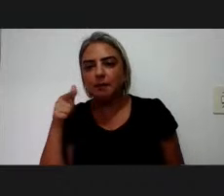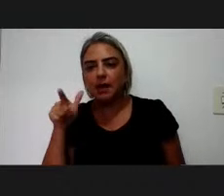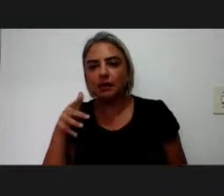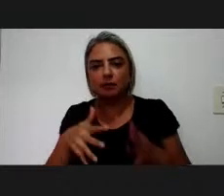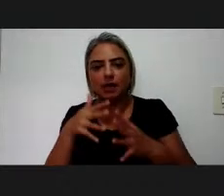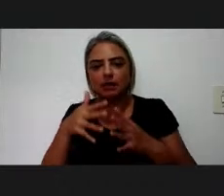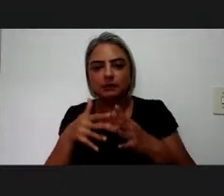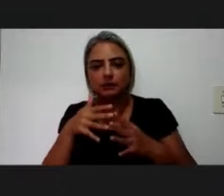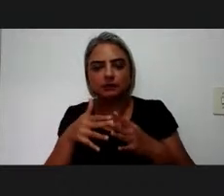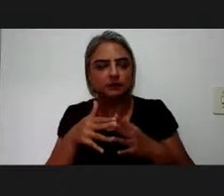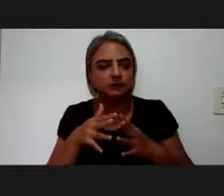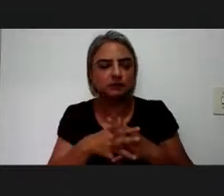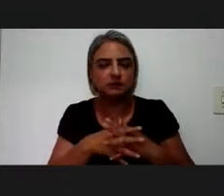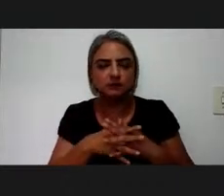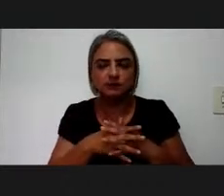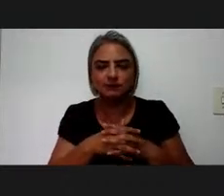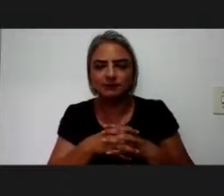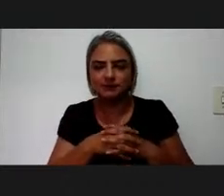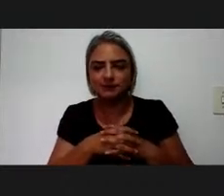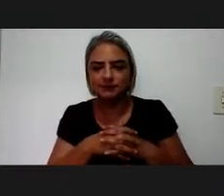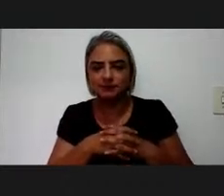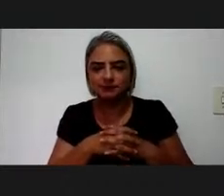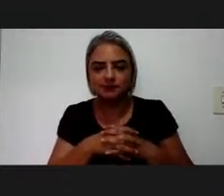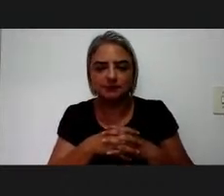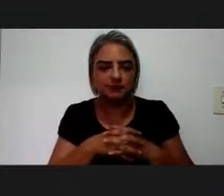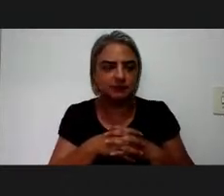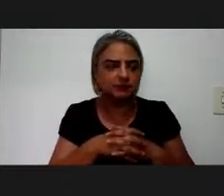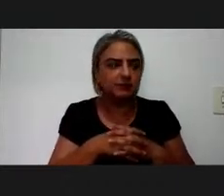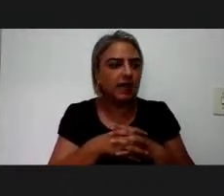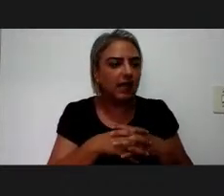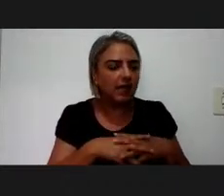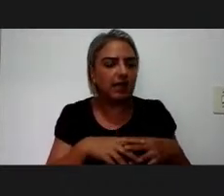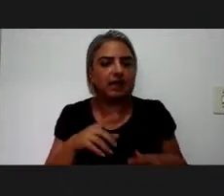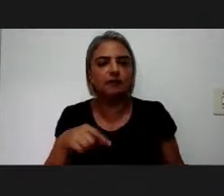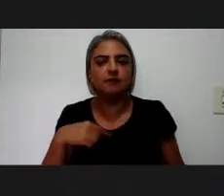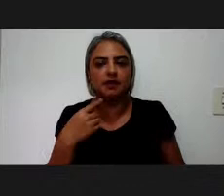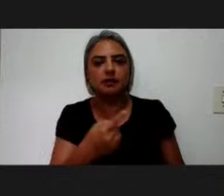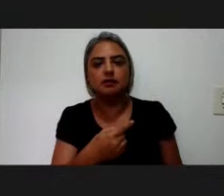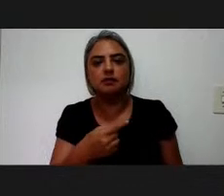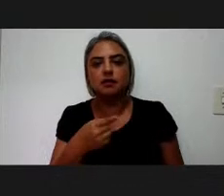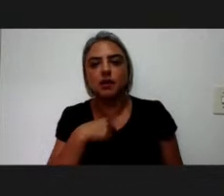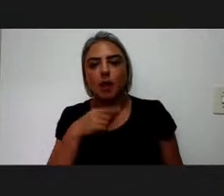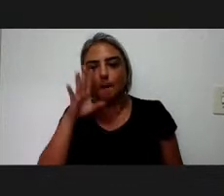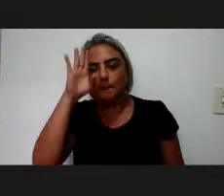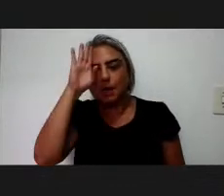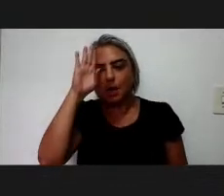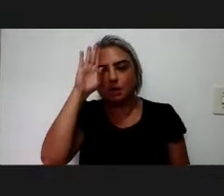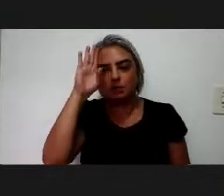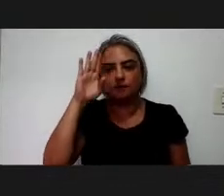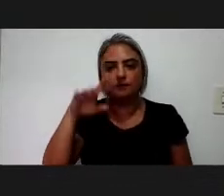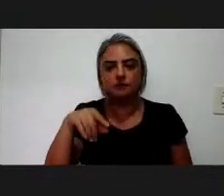audio not muted. Ótimo. Okay, you can go ahead.